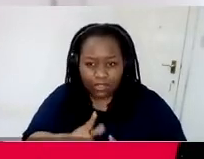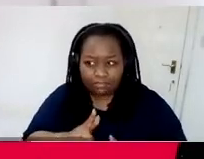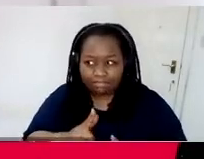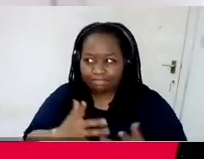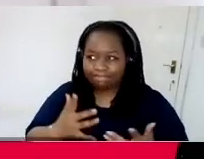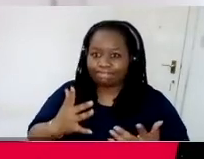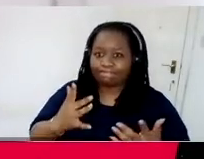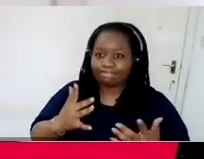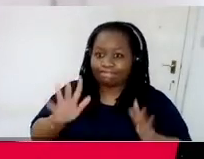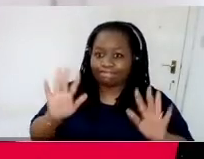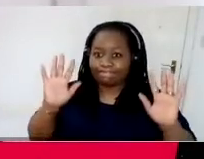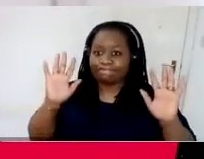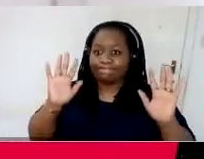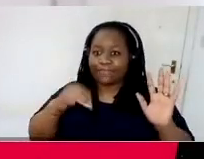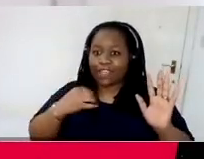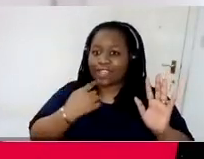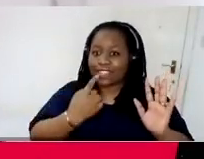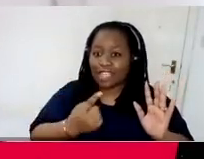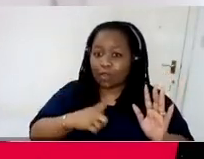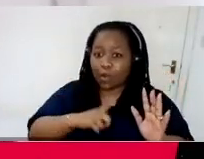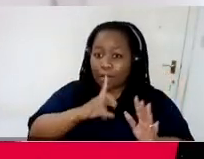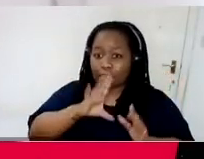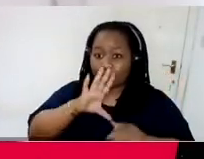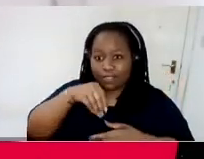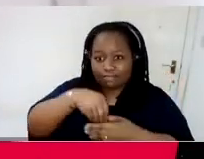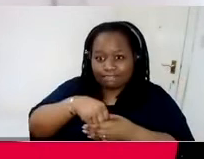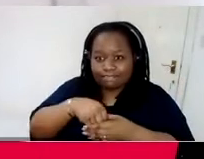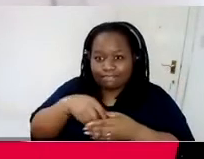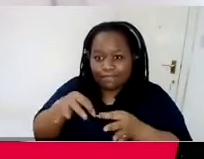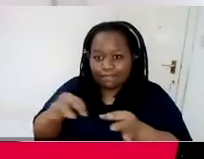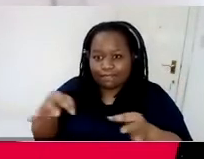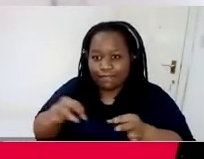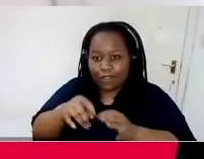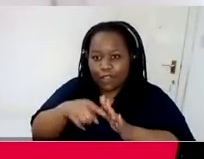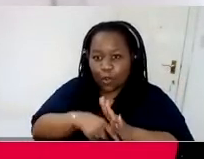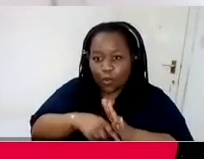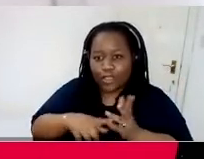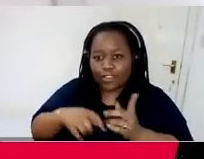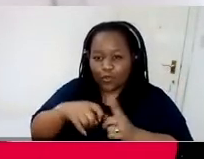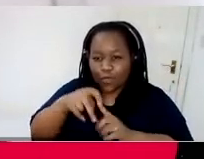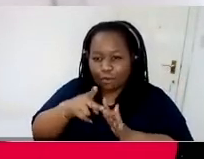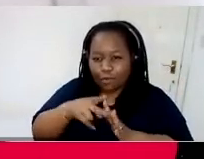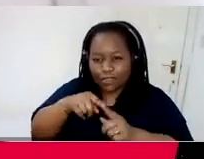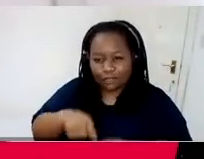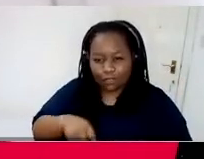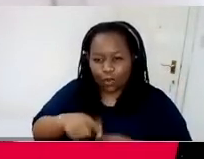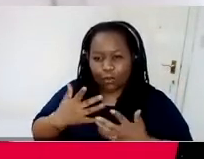says it operates within the bounds of the law and of UK policy.